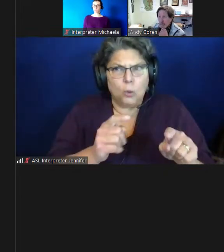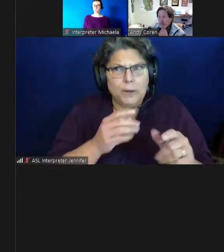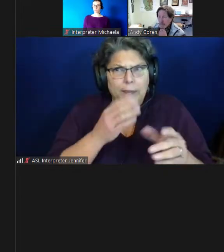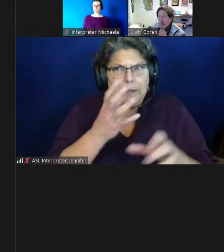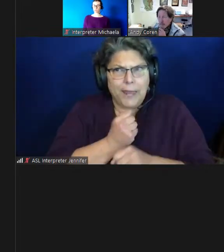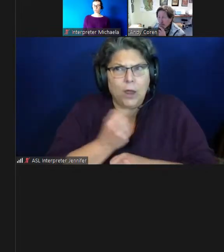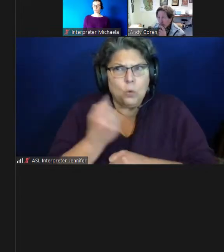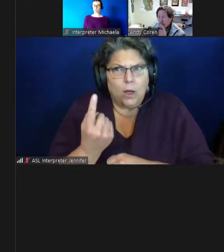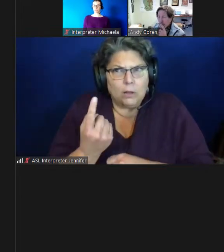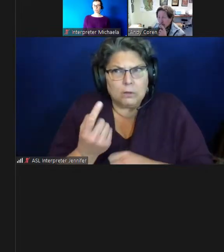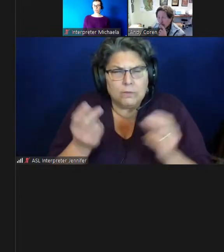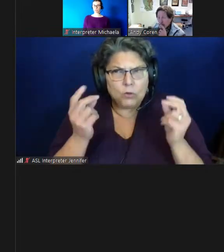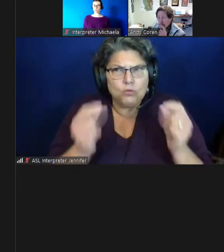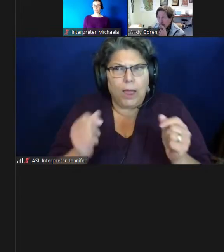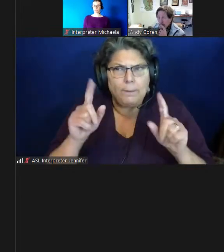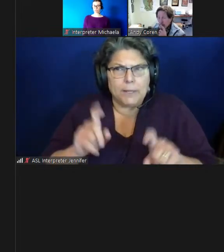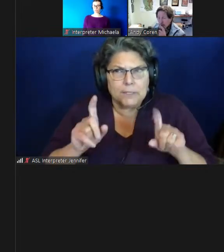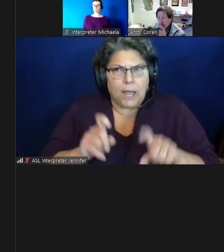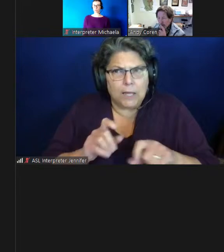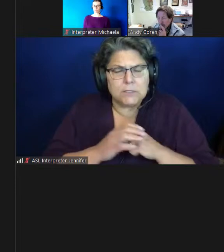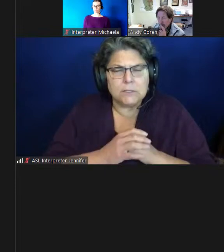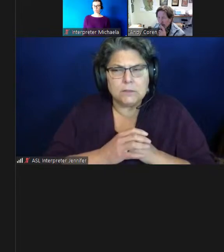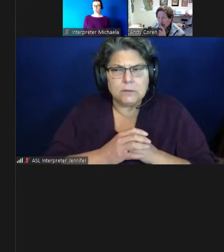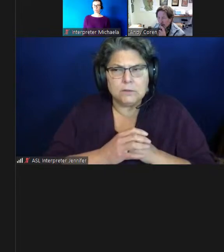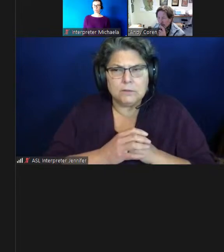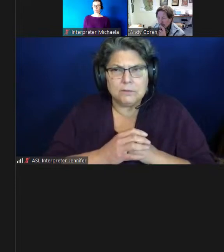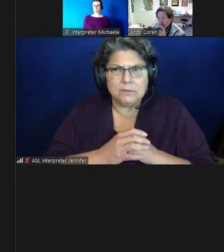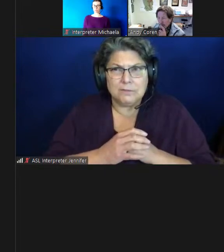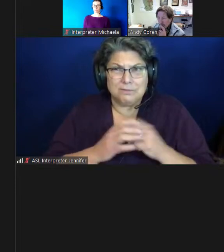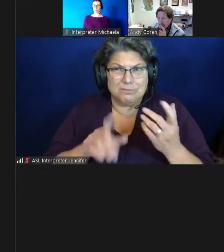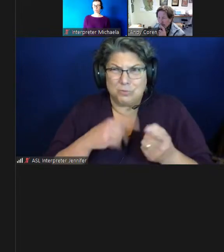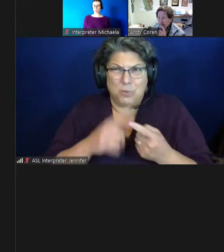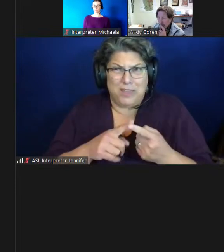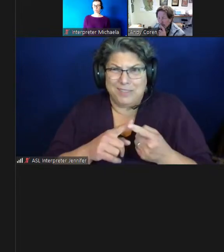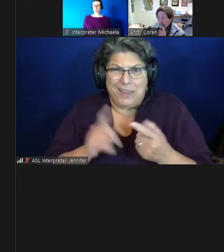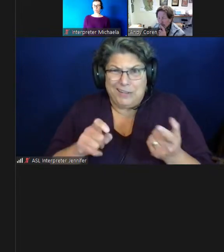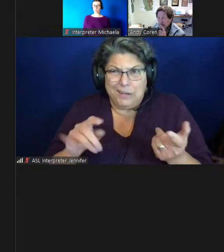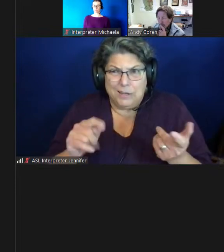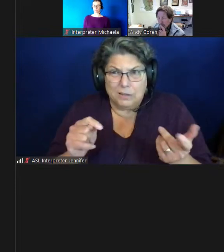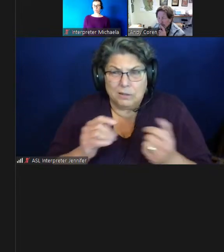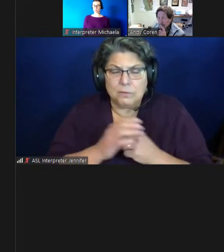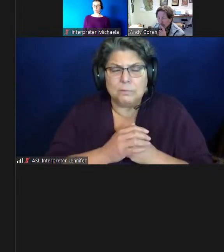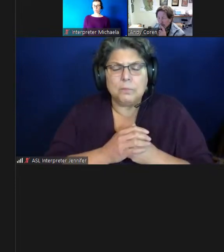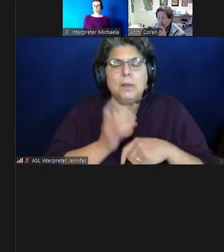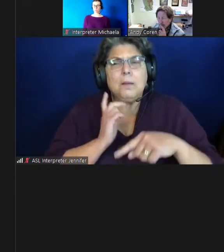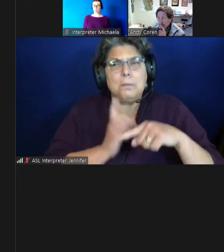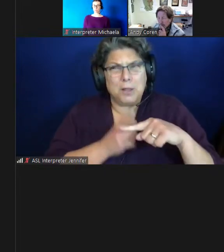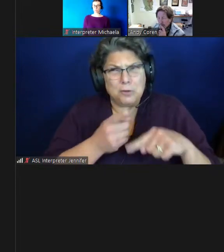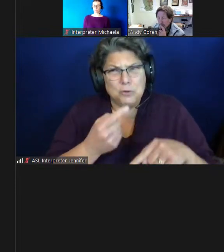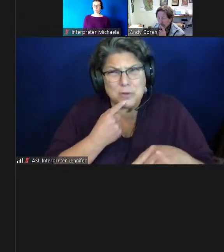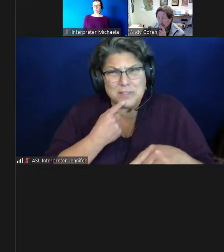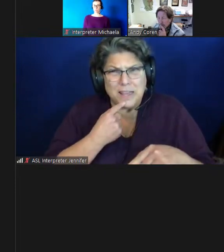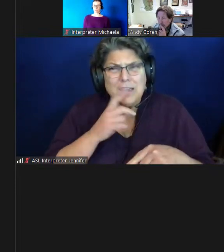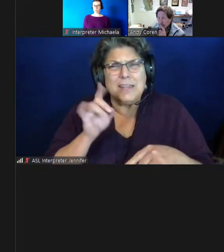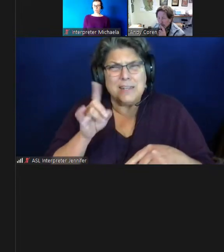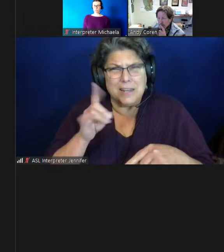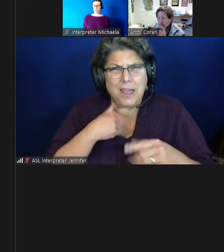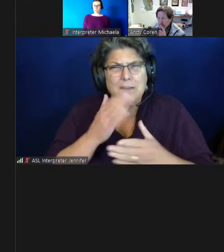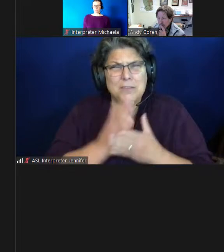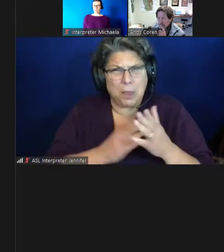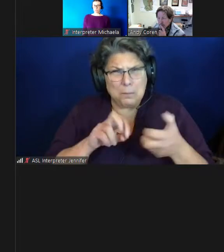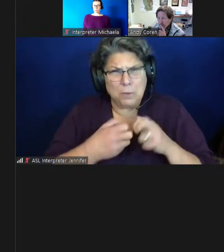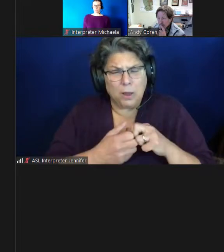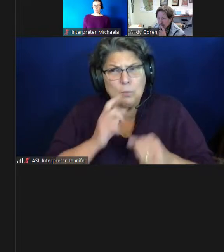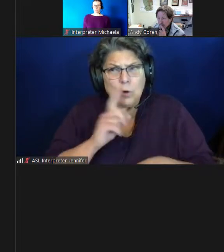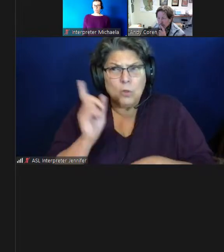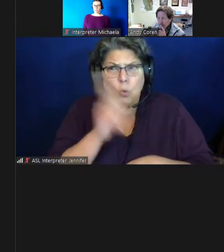those rapid tests at a time that they might need them. And you also mentioned that there had been some difficulty with